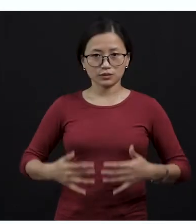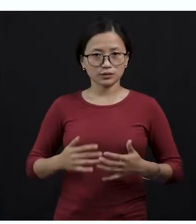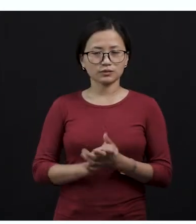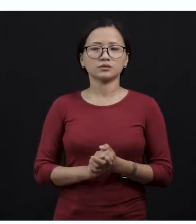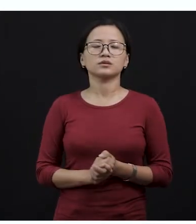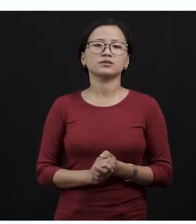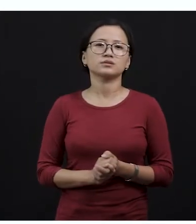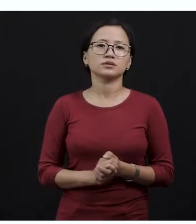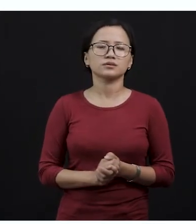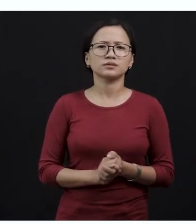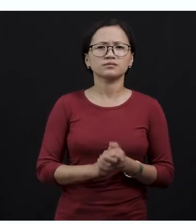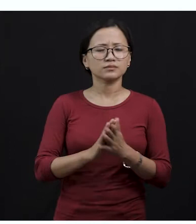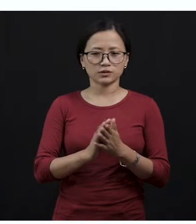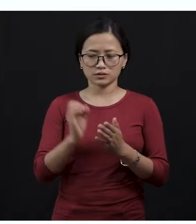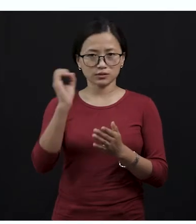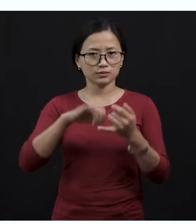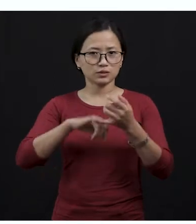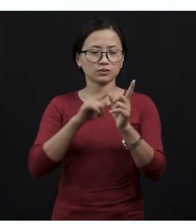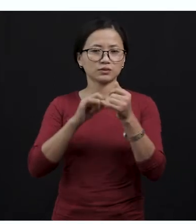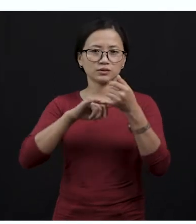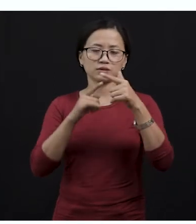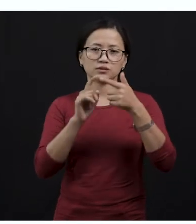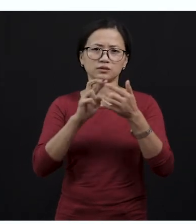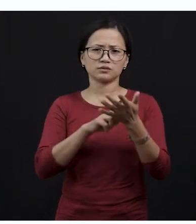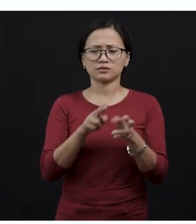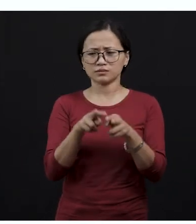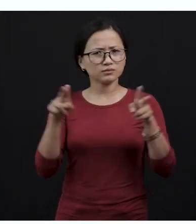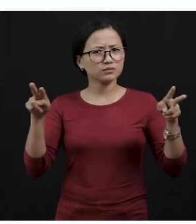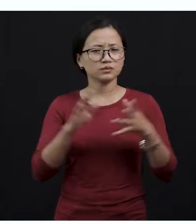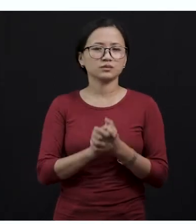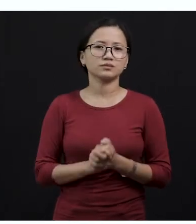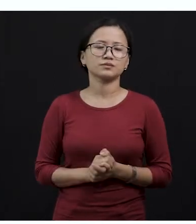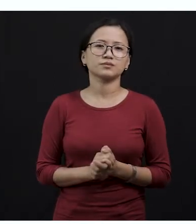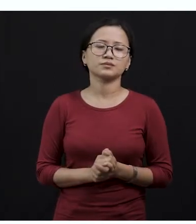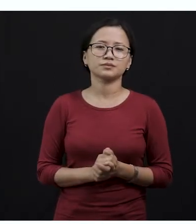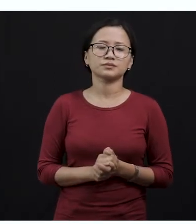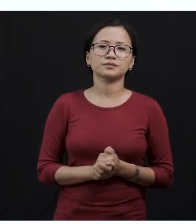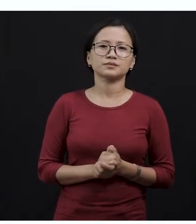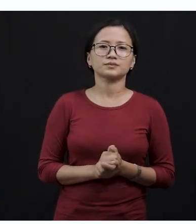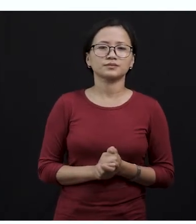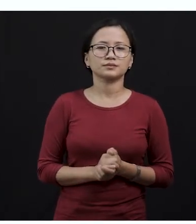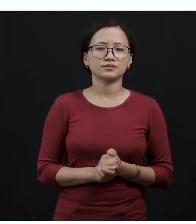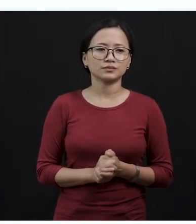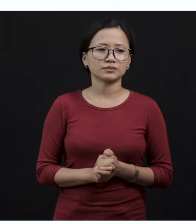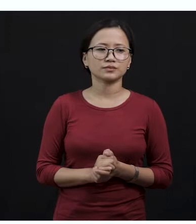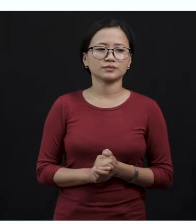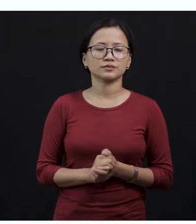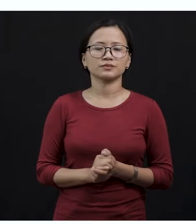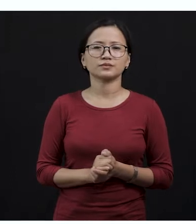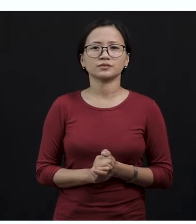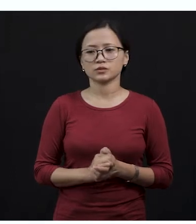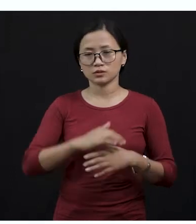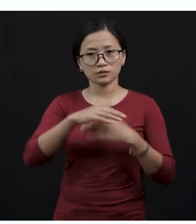Organ system, the digestive system, the excretory system, circulatory, respiratory system in our body. All these are made up